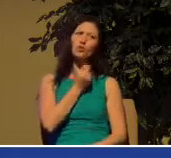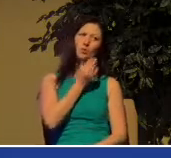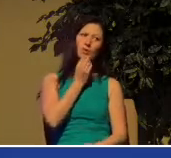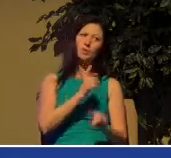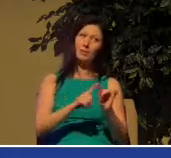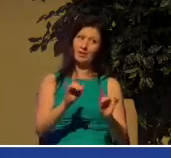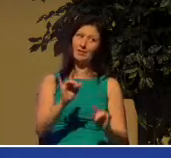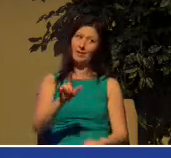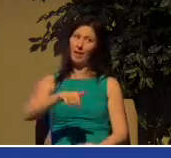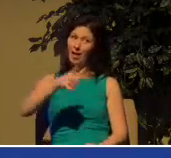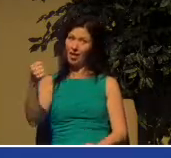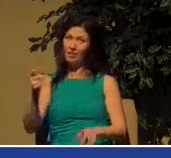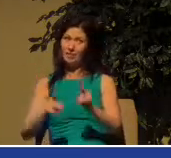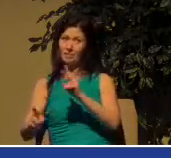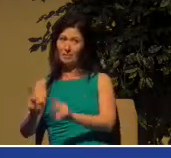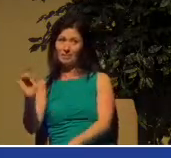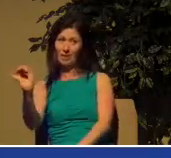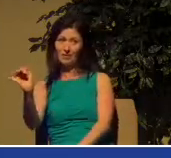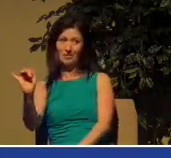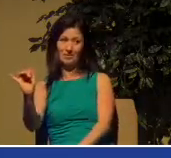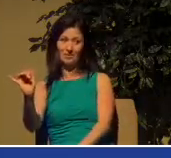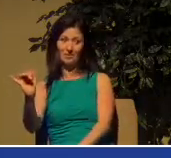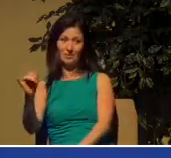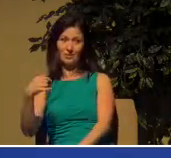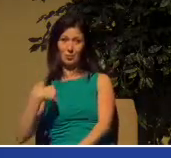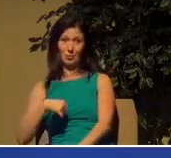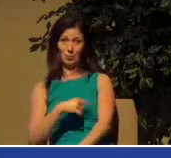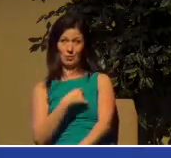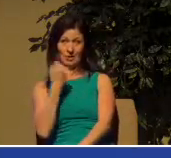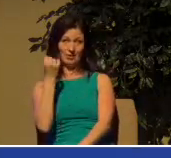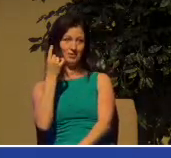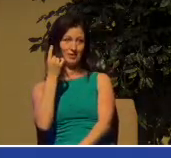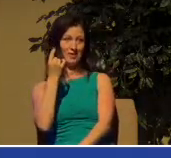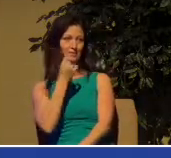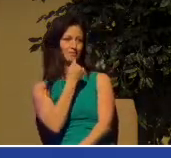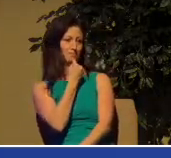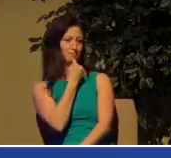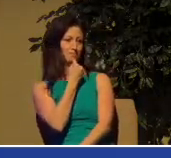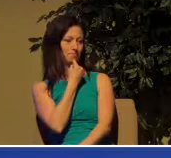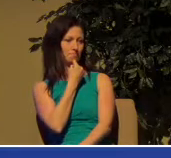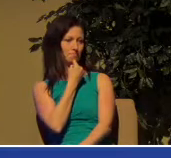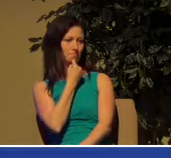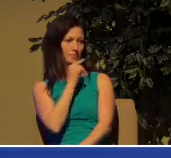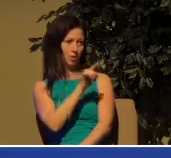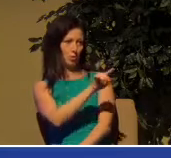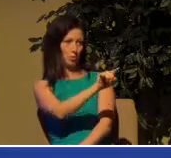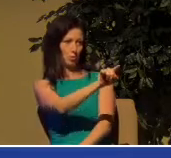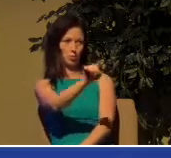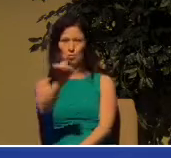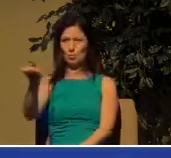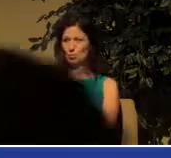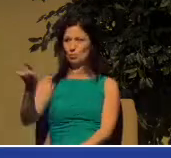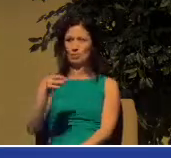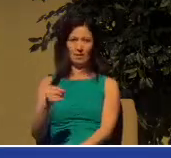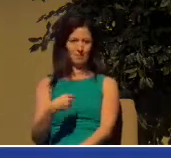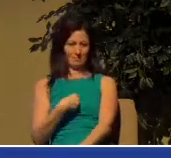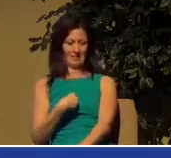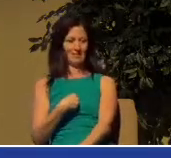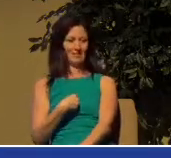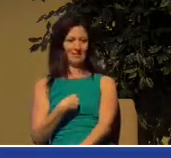are susceptible to that kind of disappointment. Because you and I are